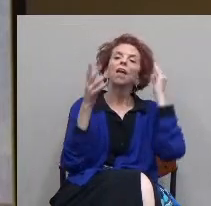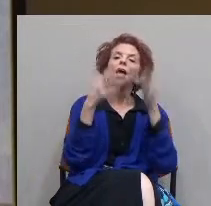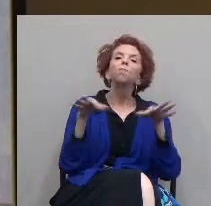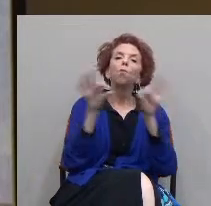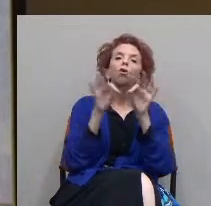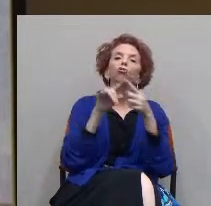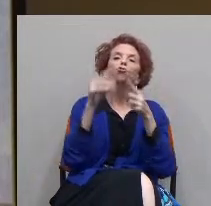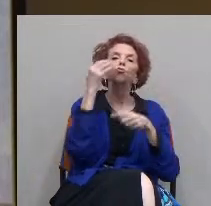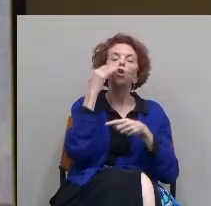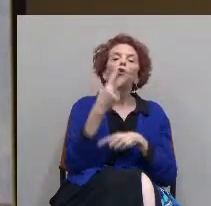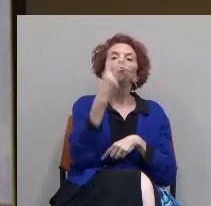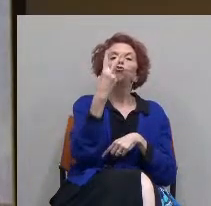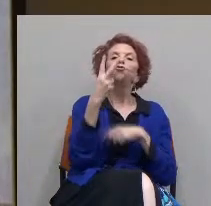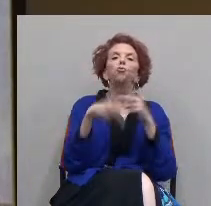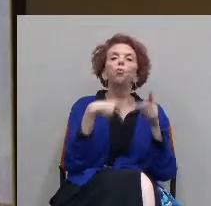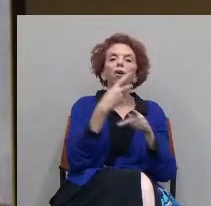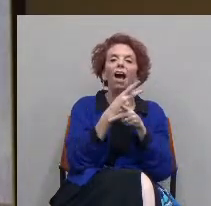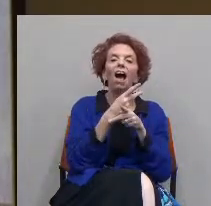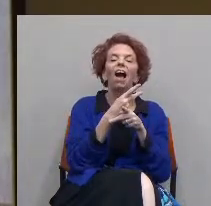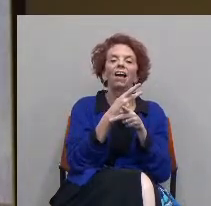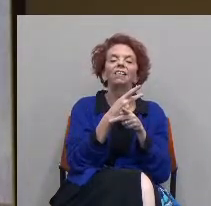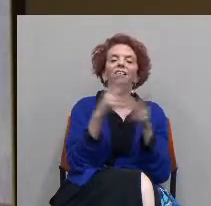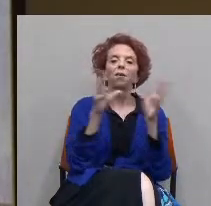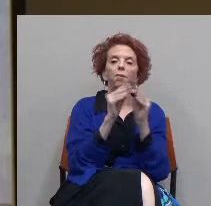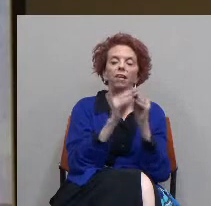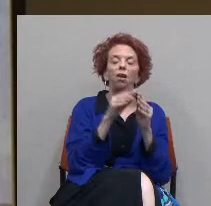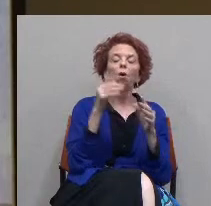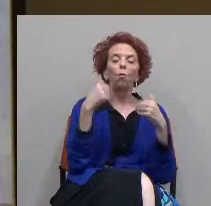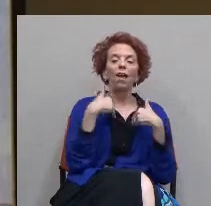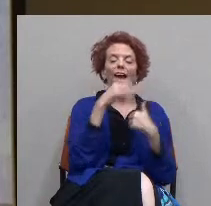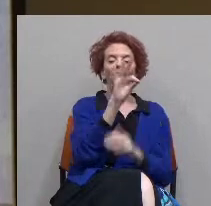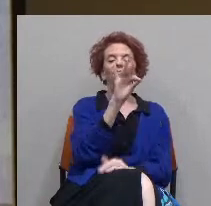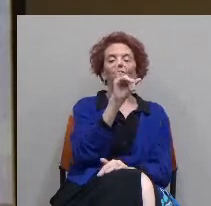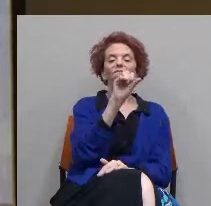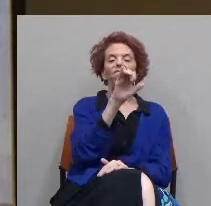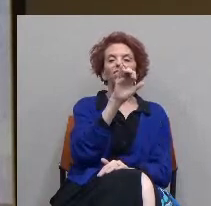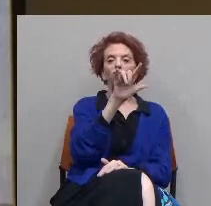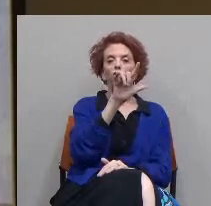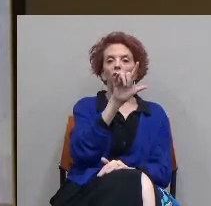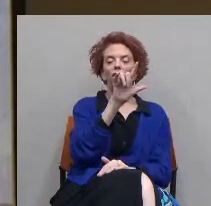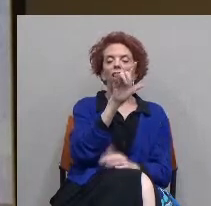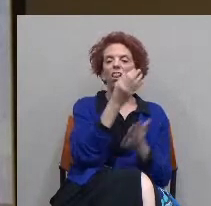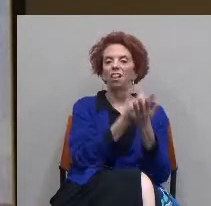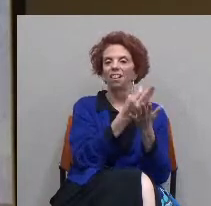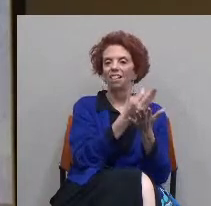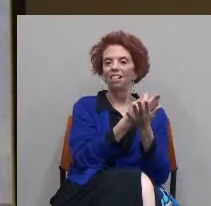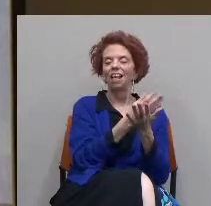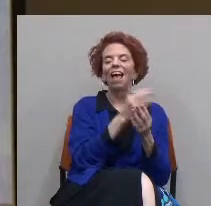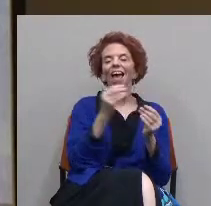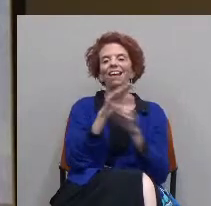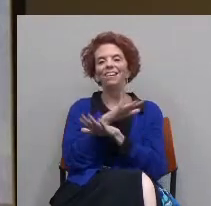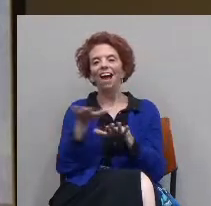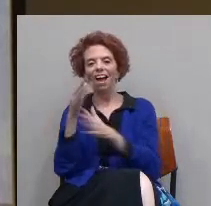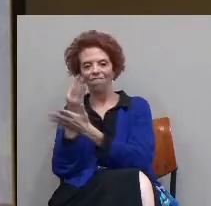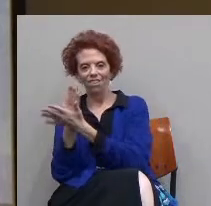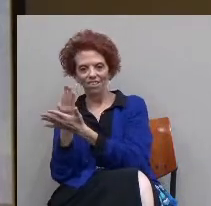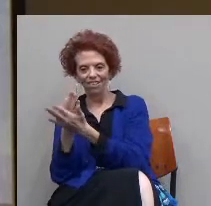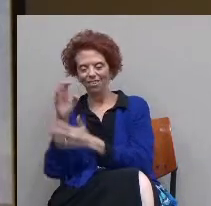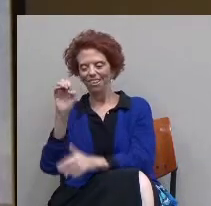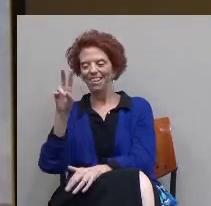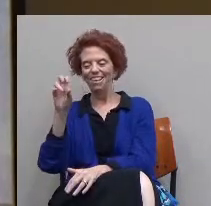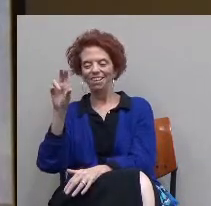know that there's two types of sessions. There are fiscal sessions, which happen in odd-numbered years, and there are non-fiscal sessions, which happen